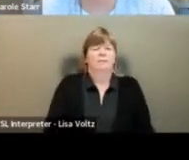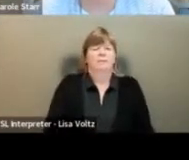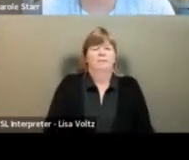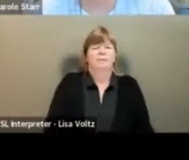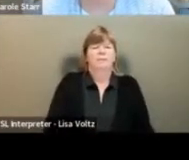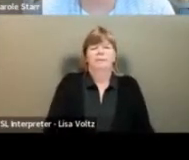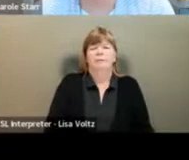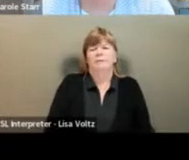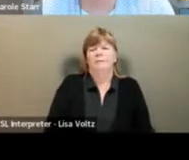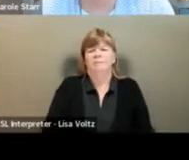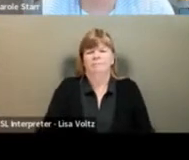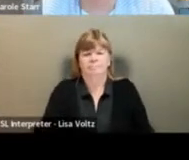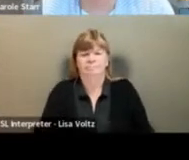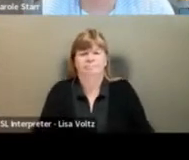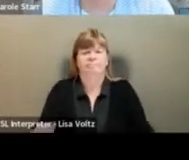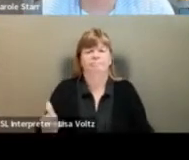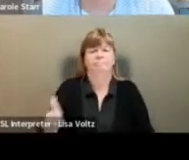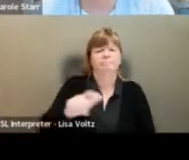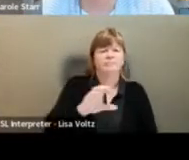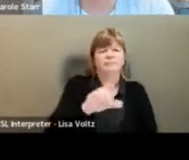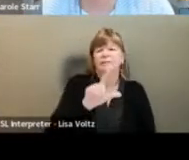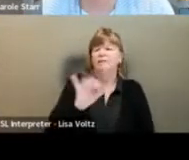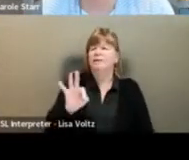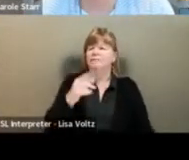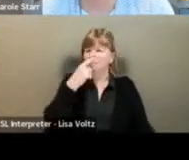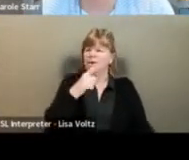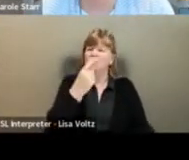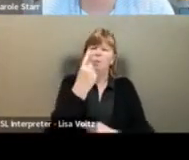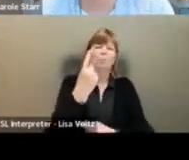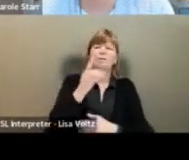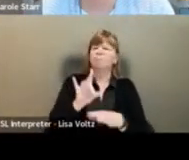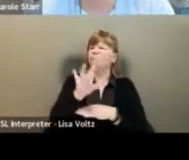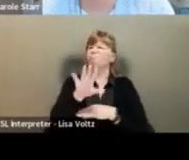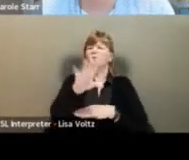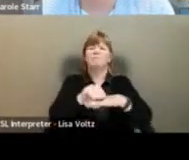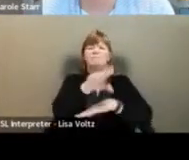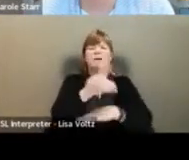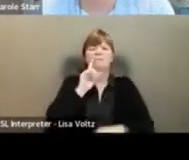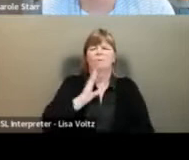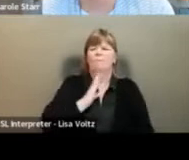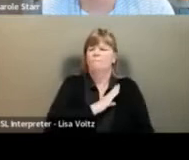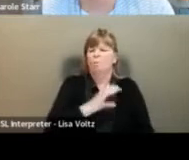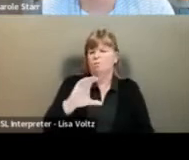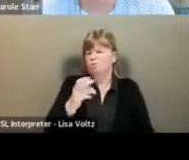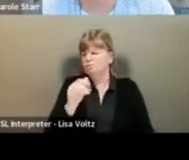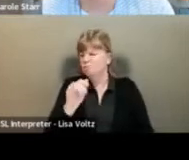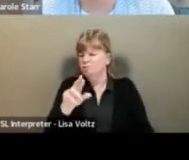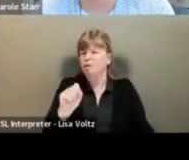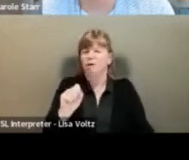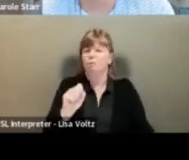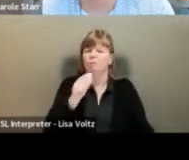Cliff, I'm going to start with you this time. If you could give one piece of advice for board chairs running